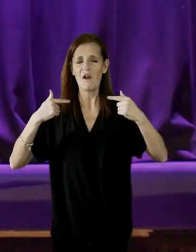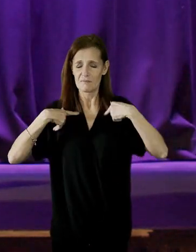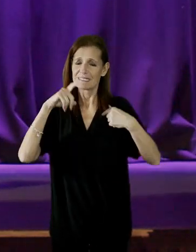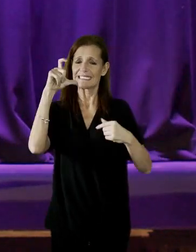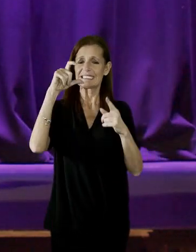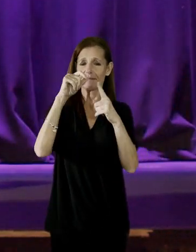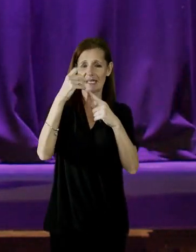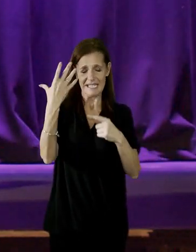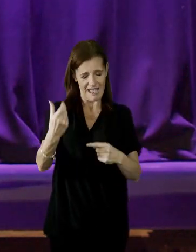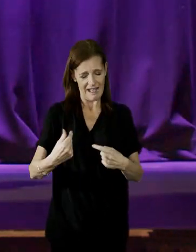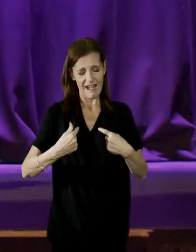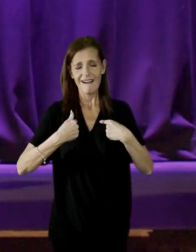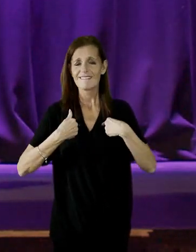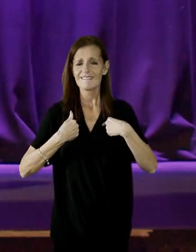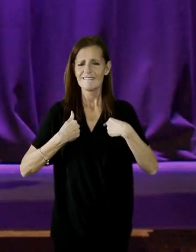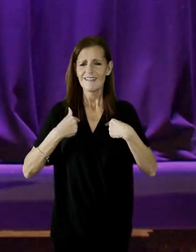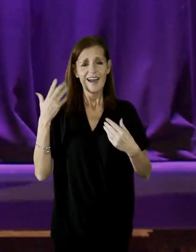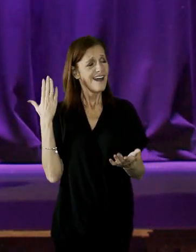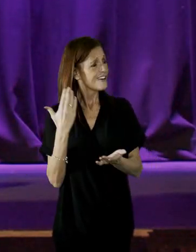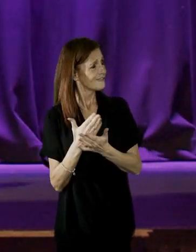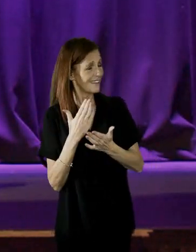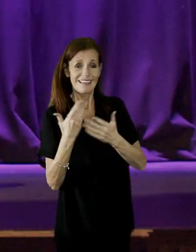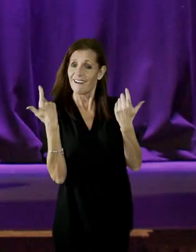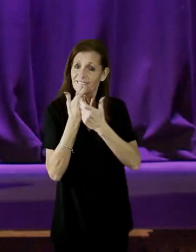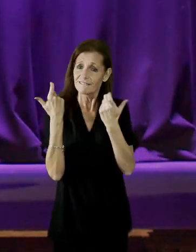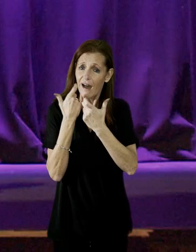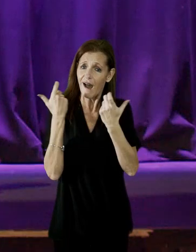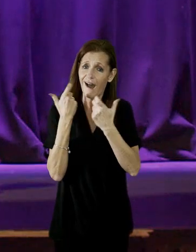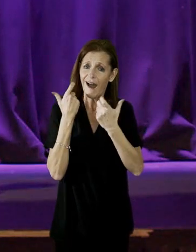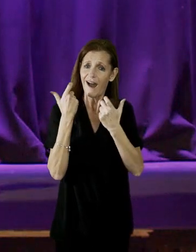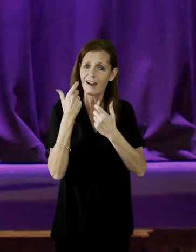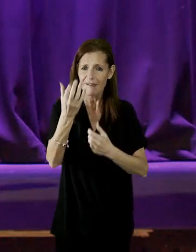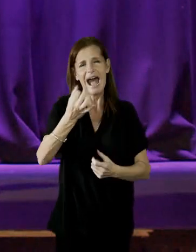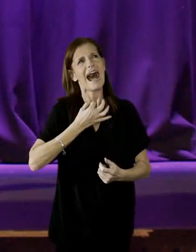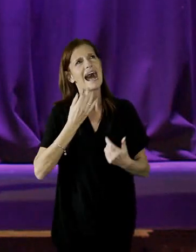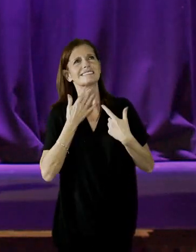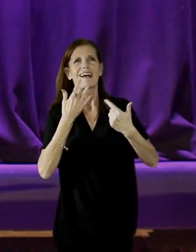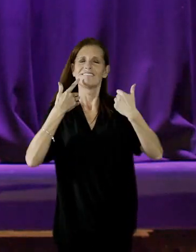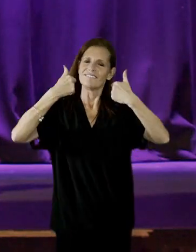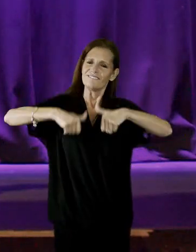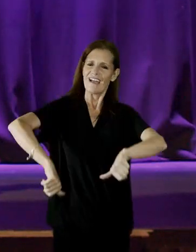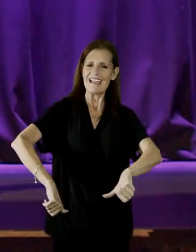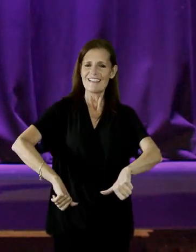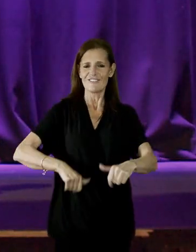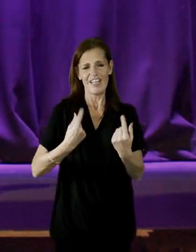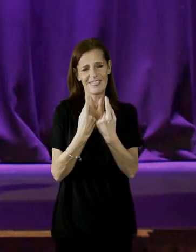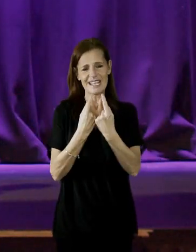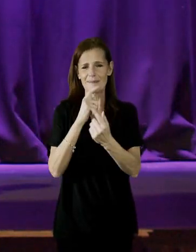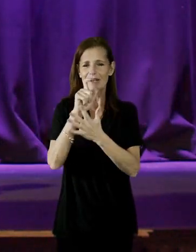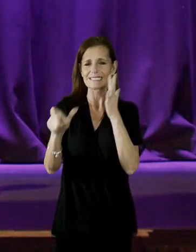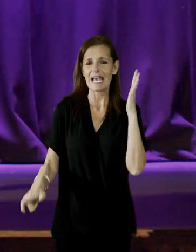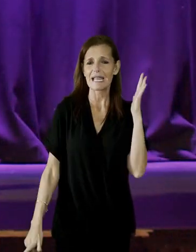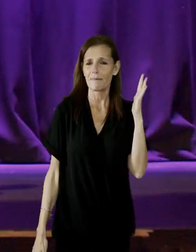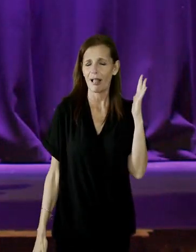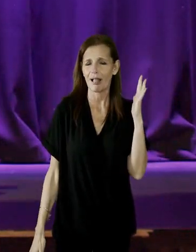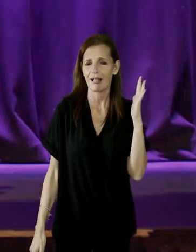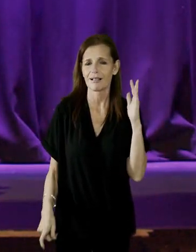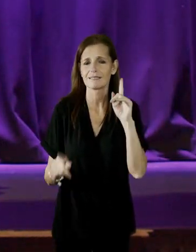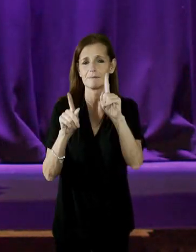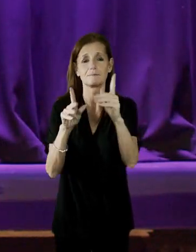think it's a really fun disability. People ask me what my favourite thing is about being disabled. I'll tell you. It means,